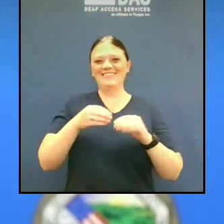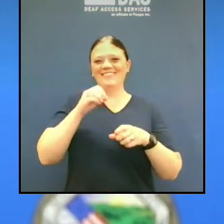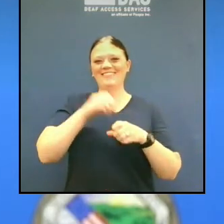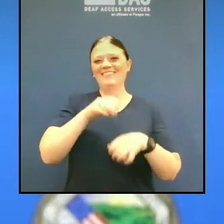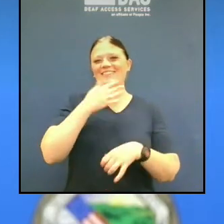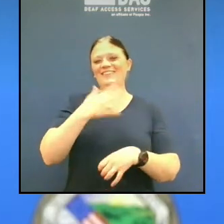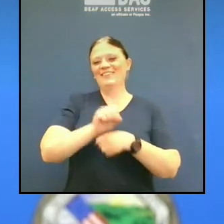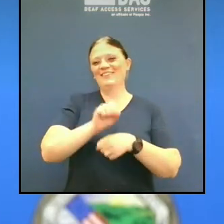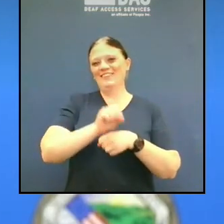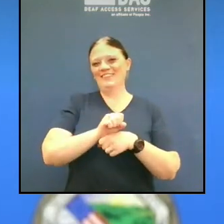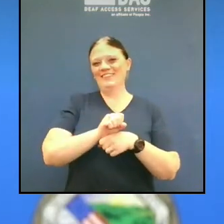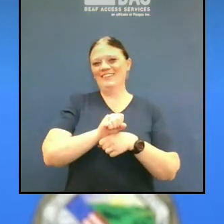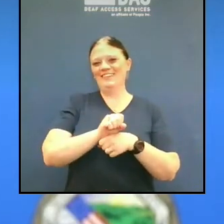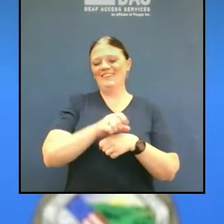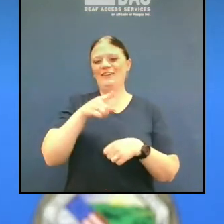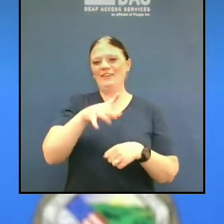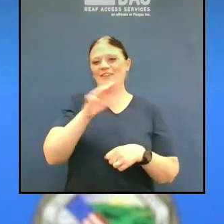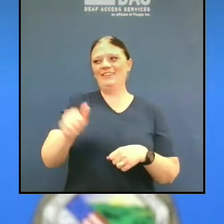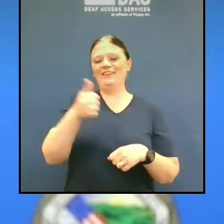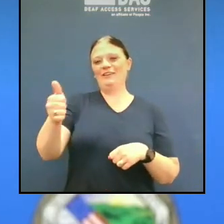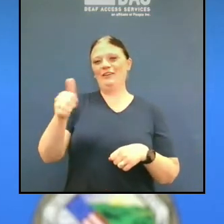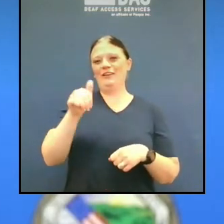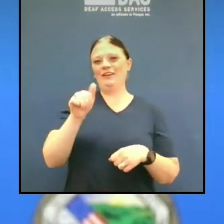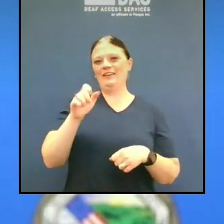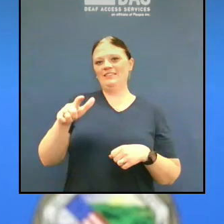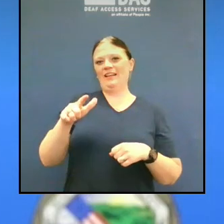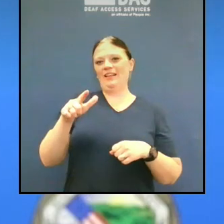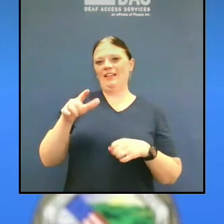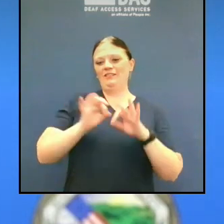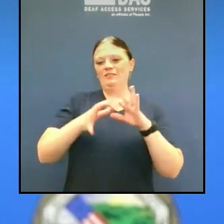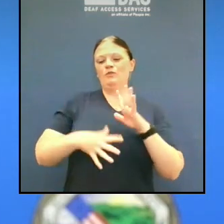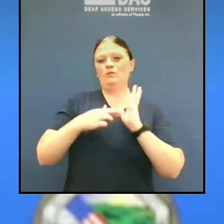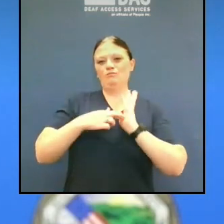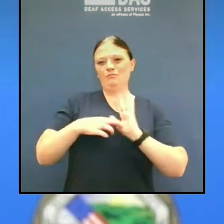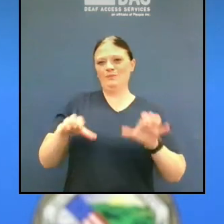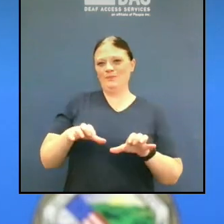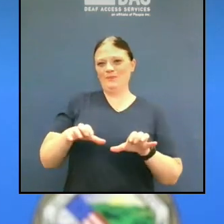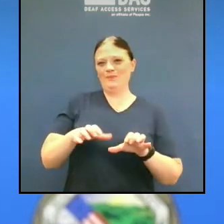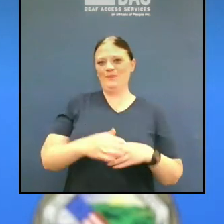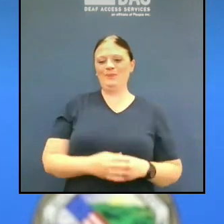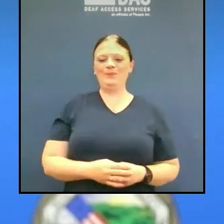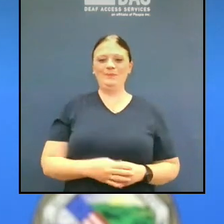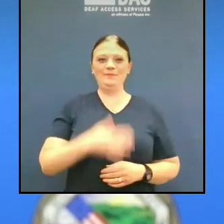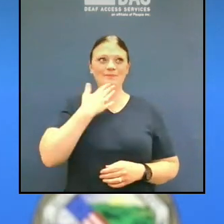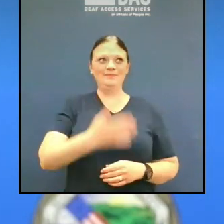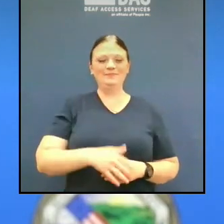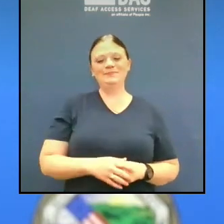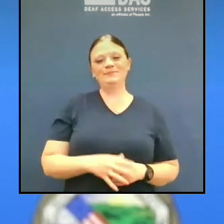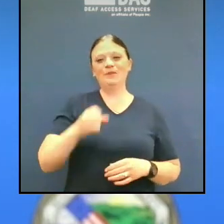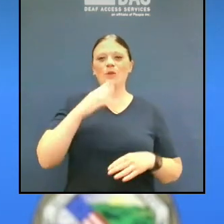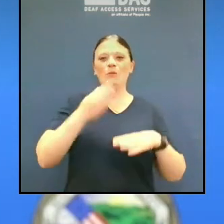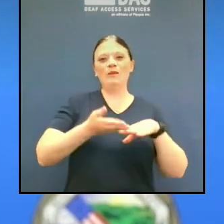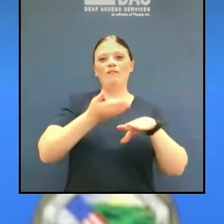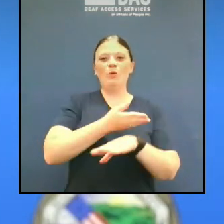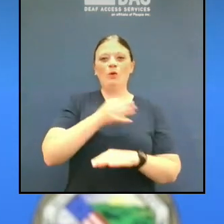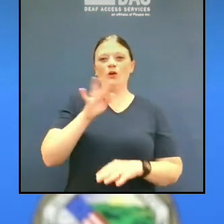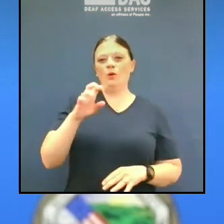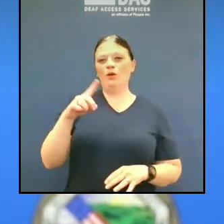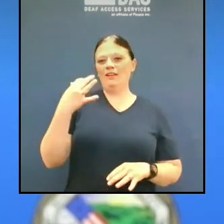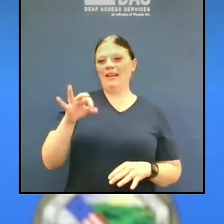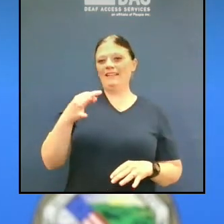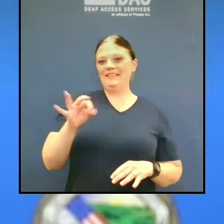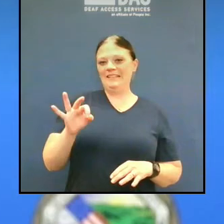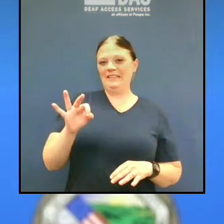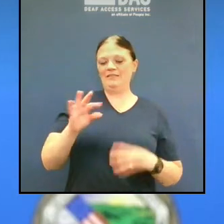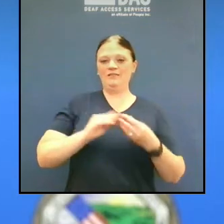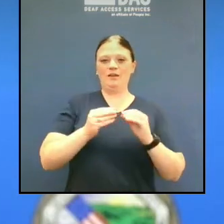good work that she and the other American Sign Language representatives are doing. Before we go into the COVID-19 numbers, I wanted to talk a little